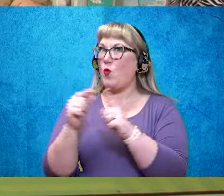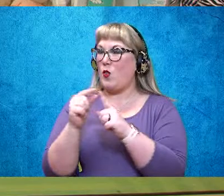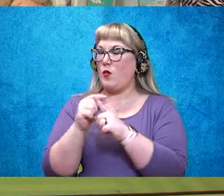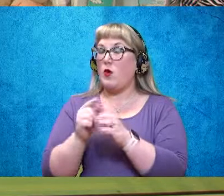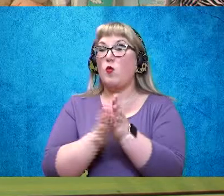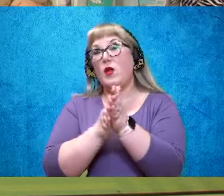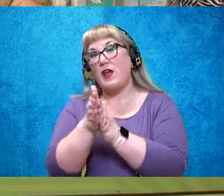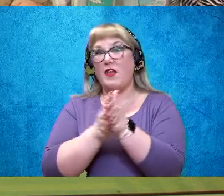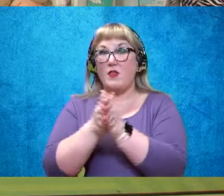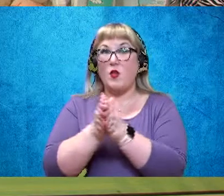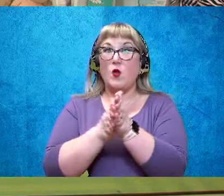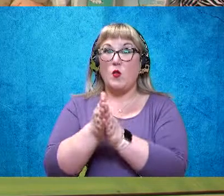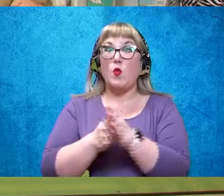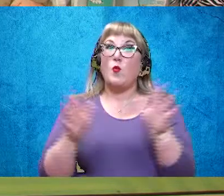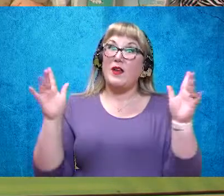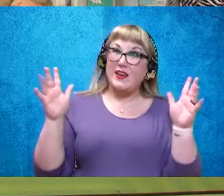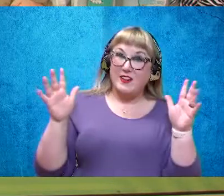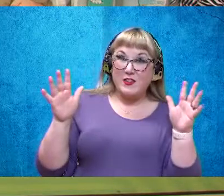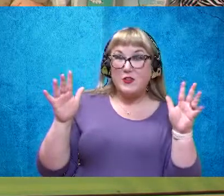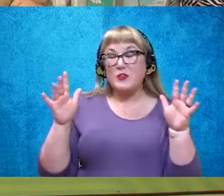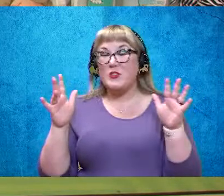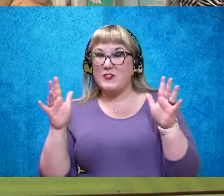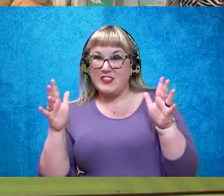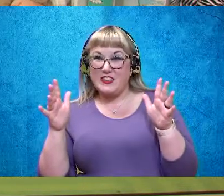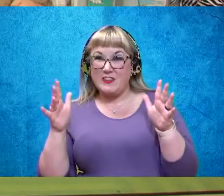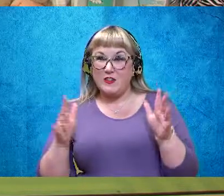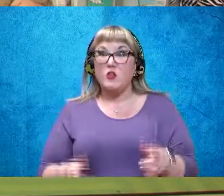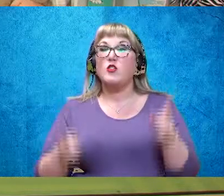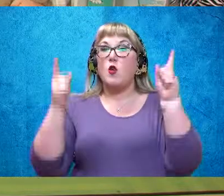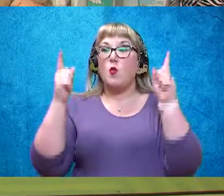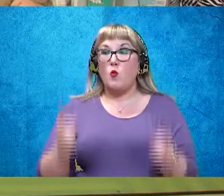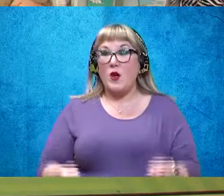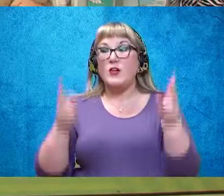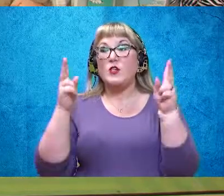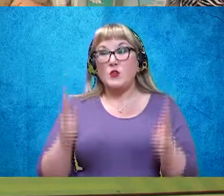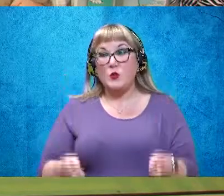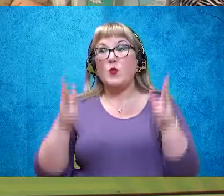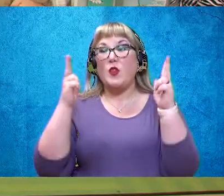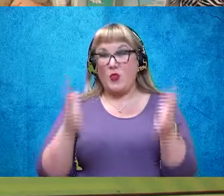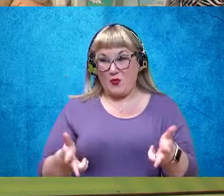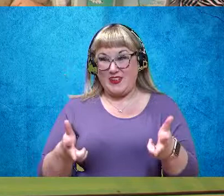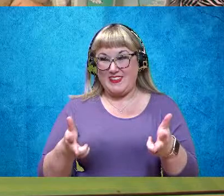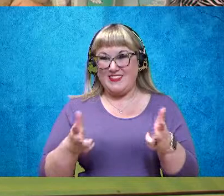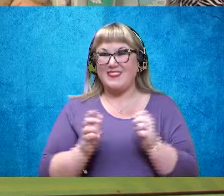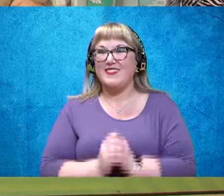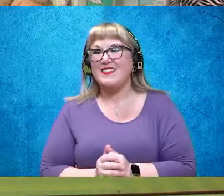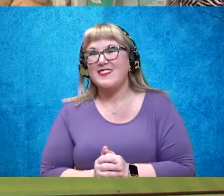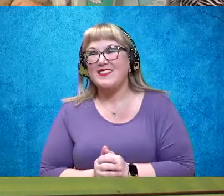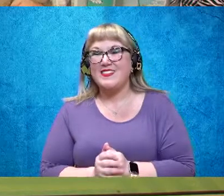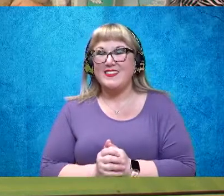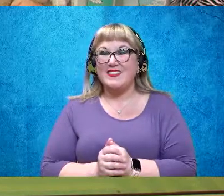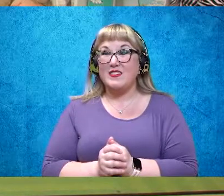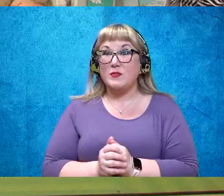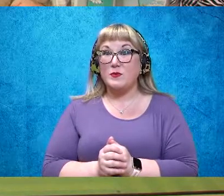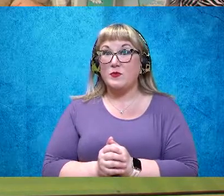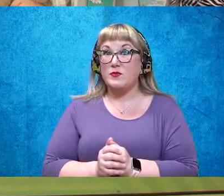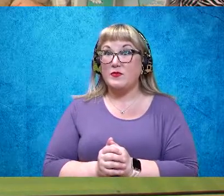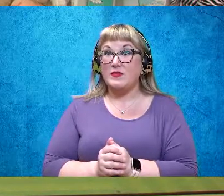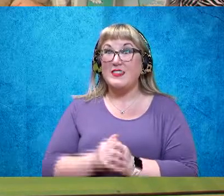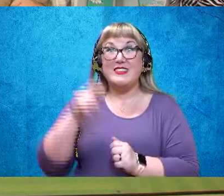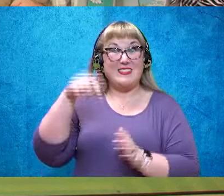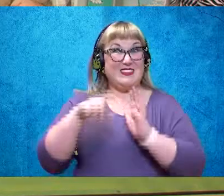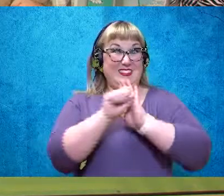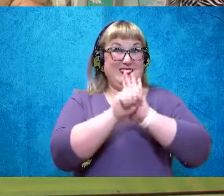hands together, wiggle your fingers, 1, 2, 3. All right, boys and girls,